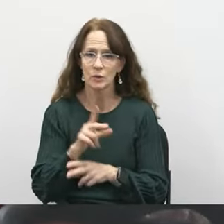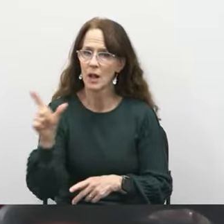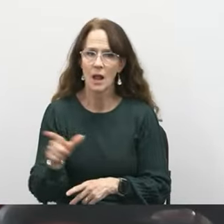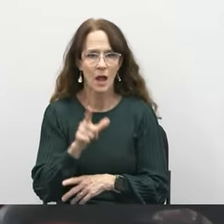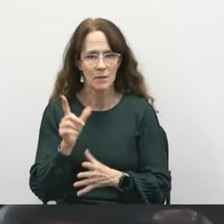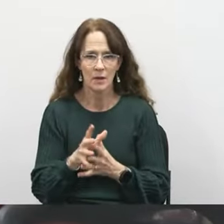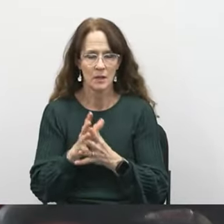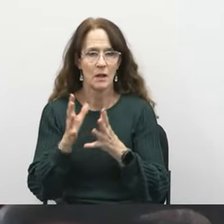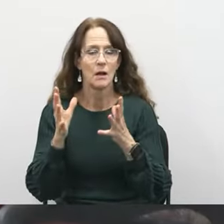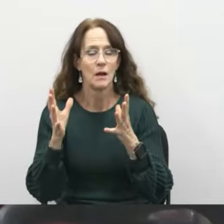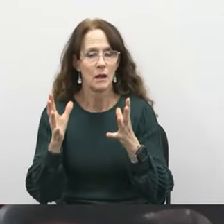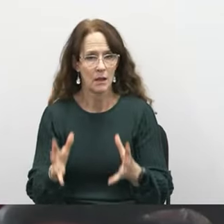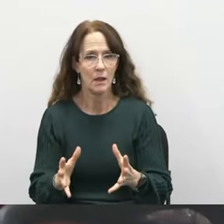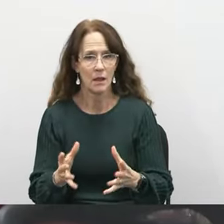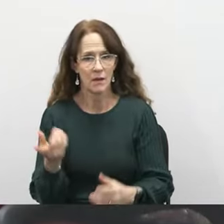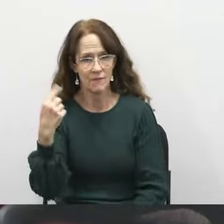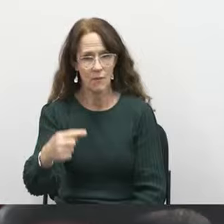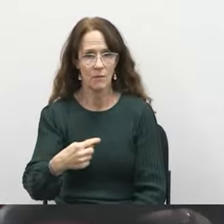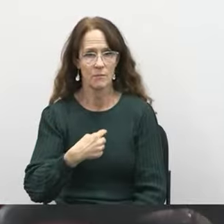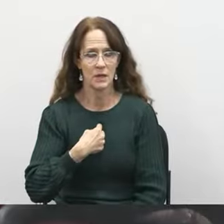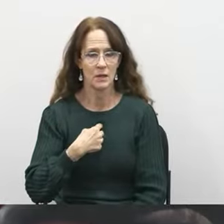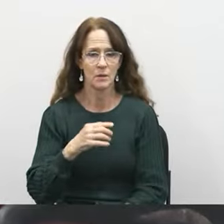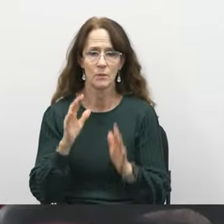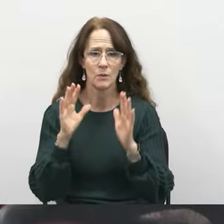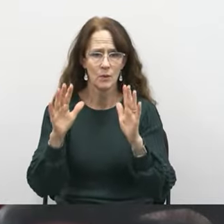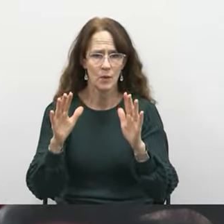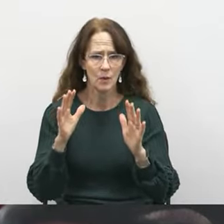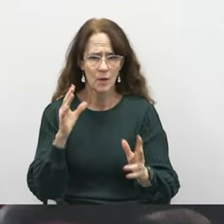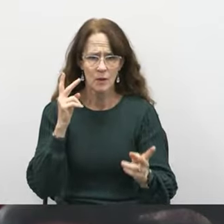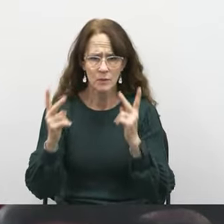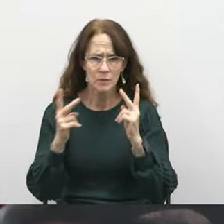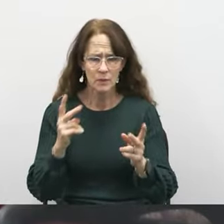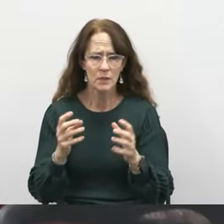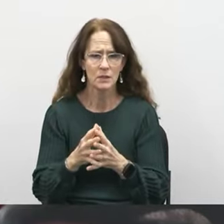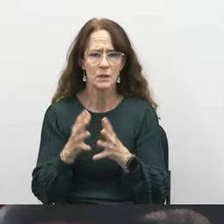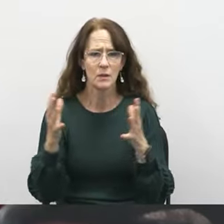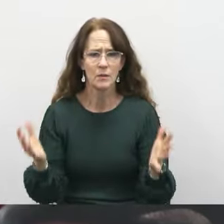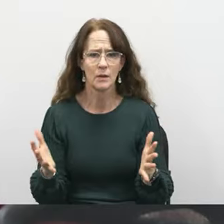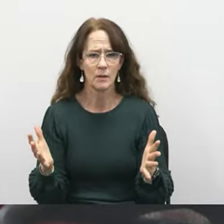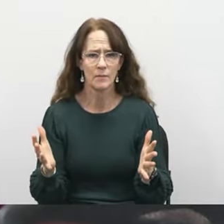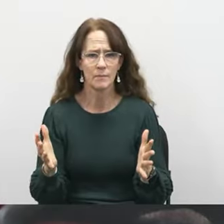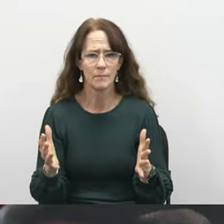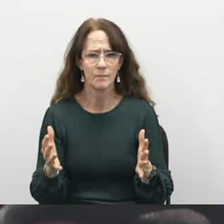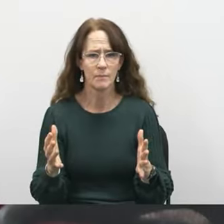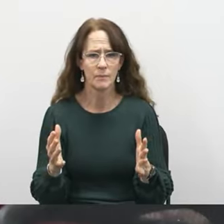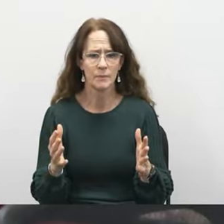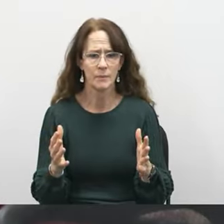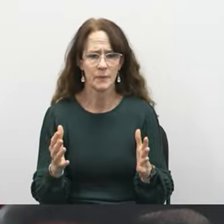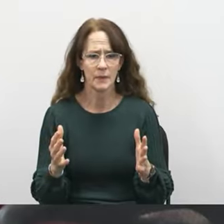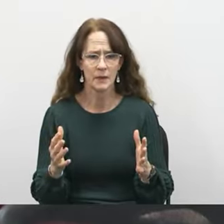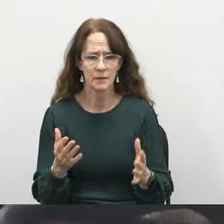lot. And to me, it was wonderful to see so many healthy